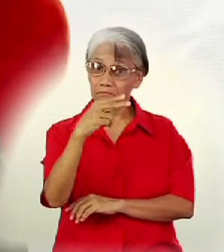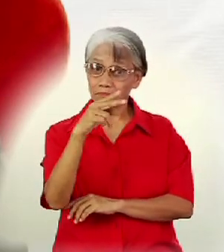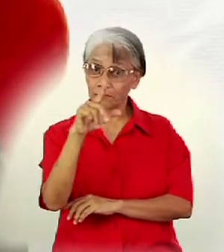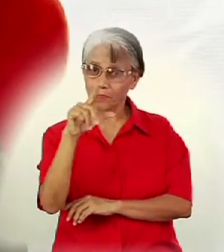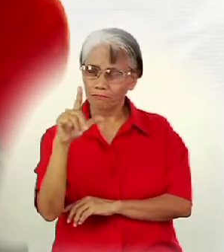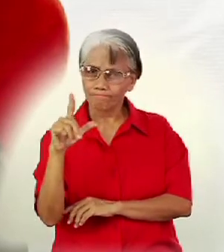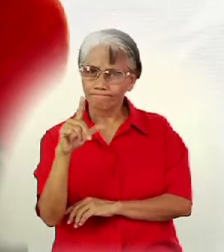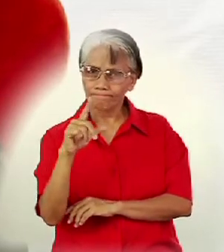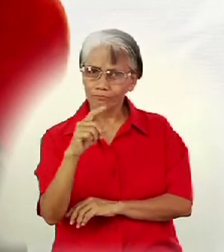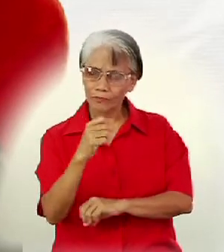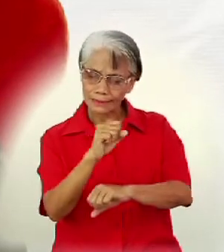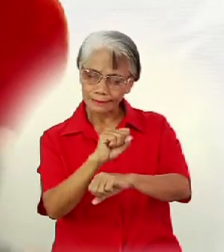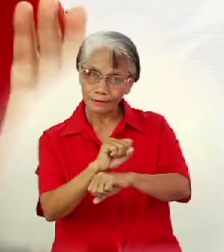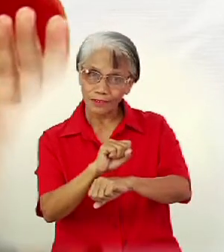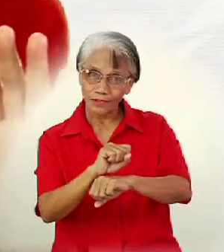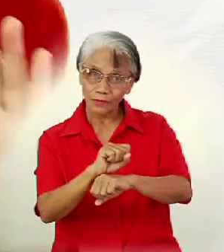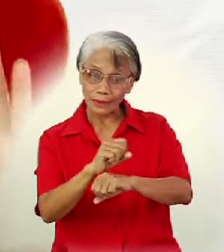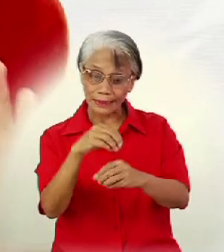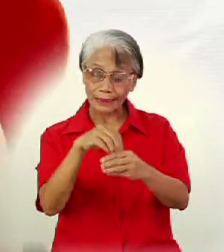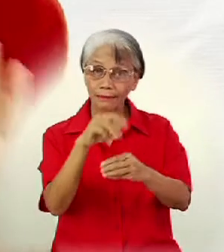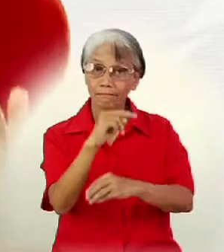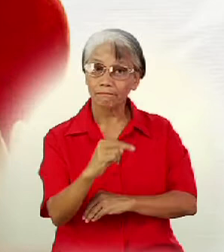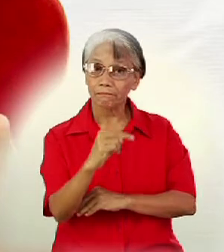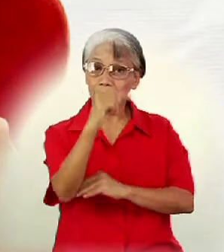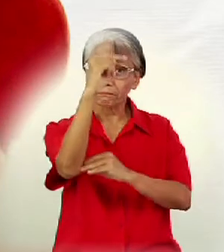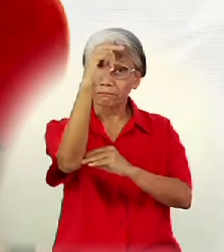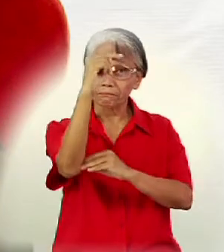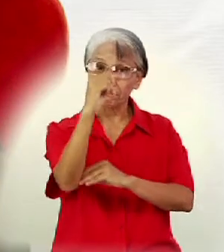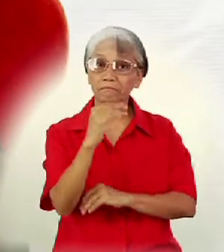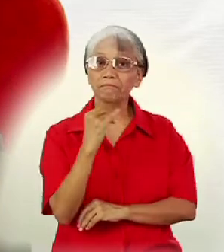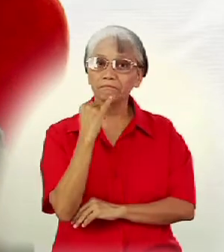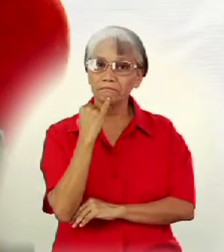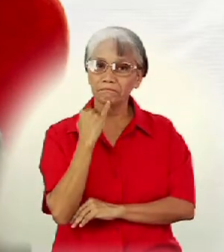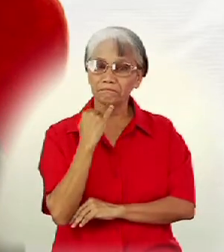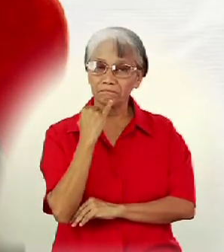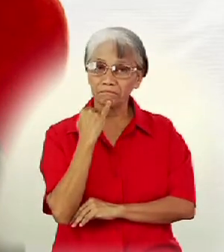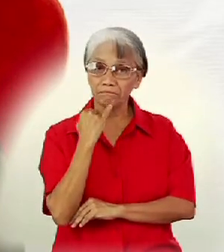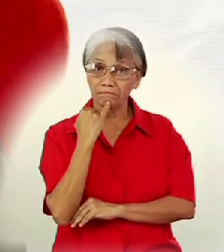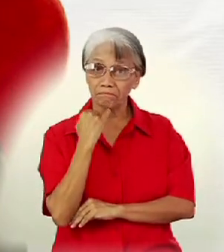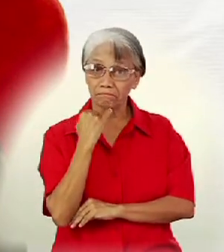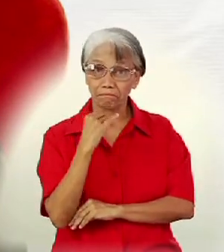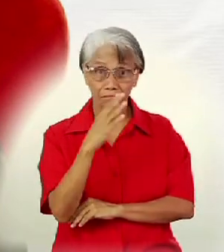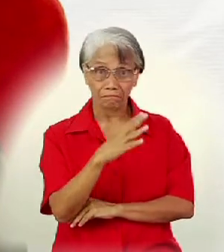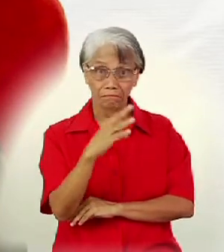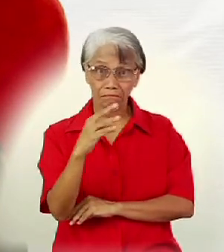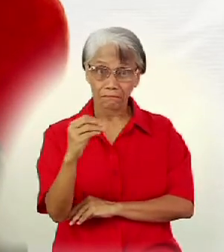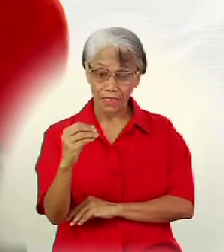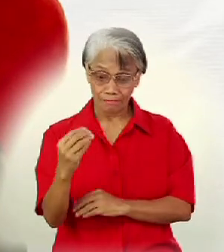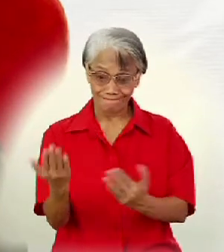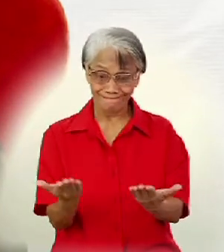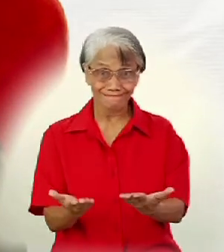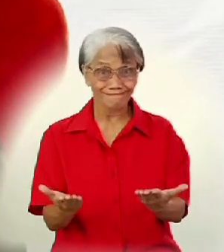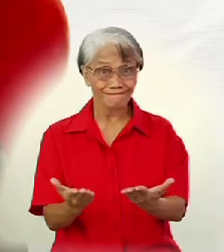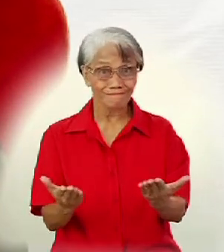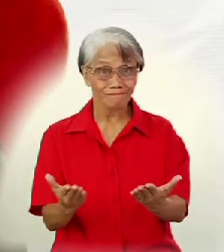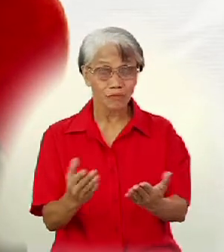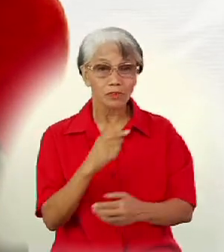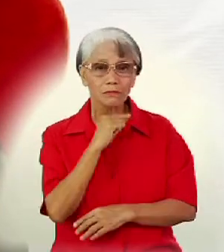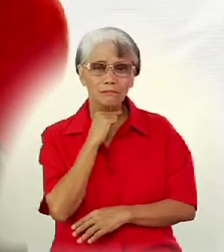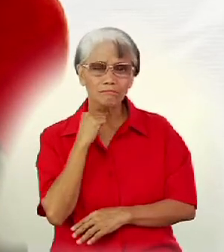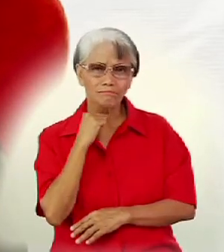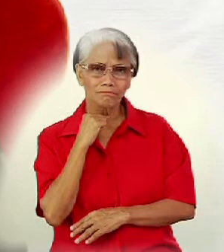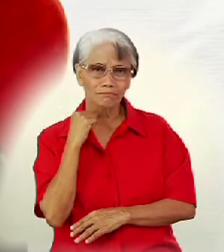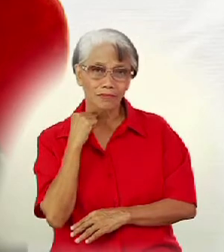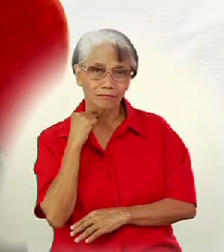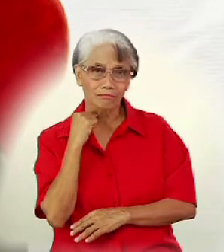a sanctuary in the north called Israel. And this priest tells Amos,